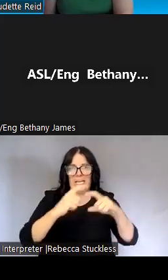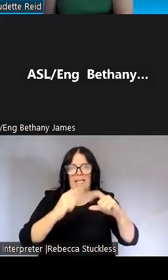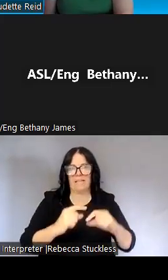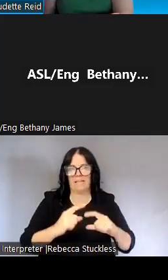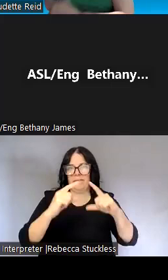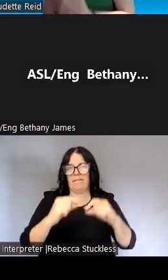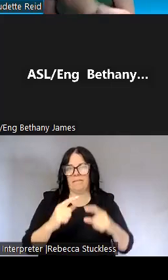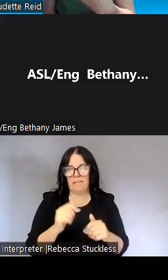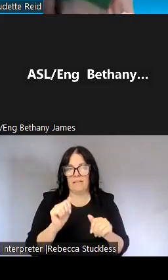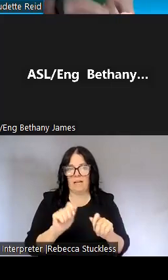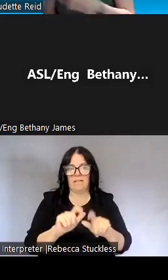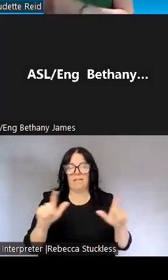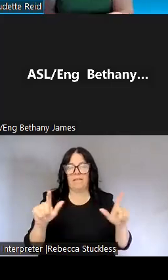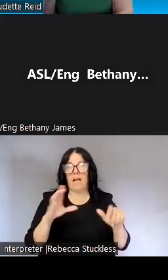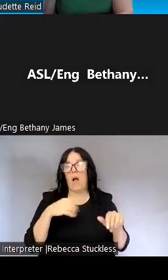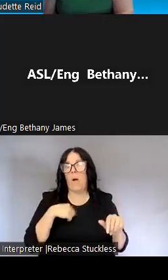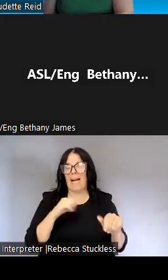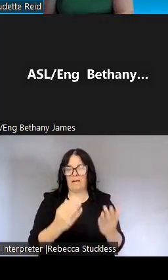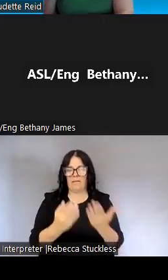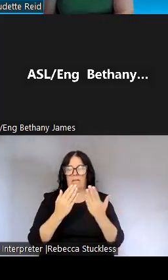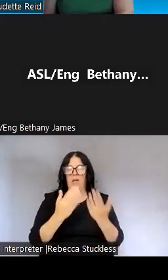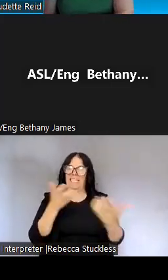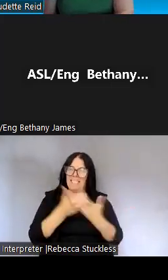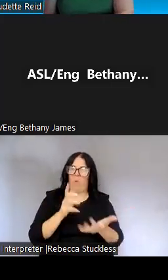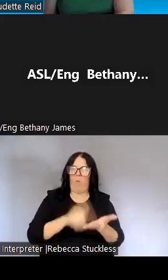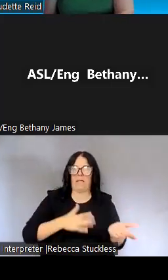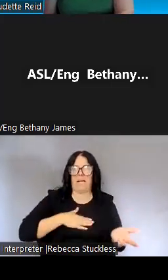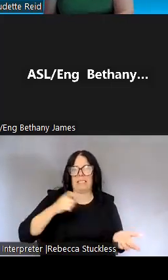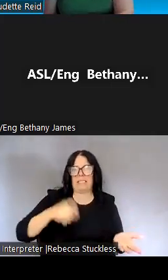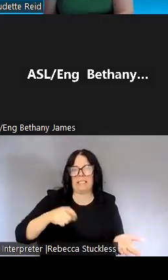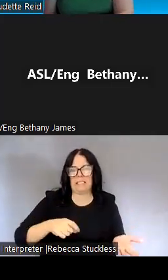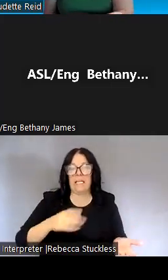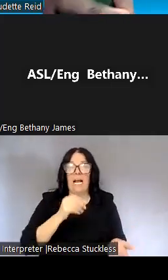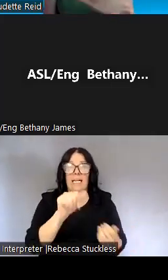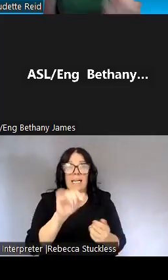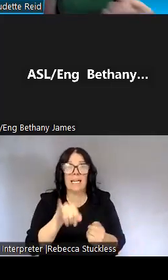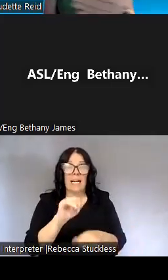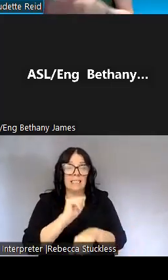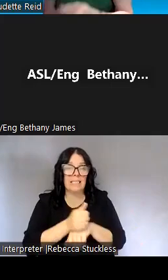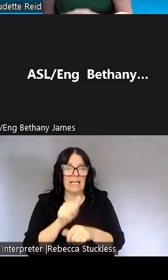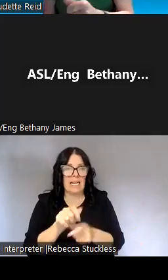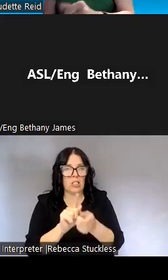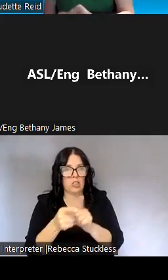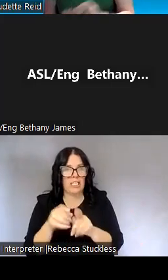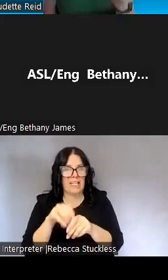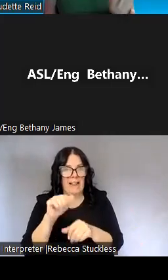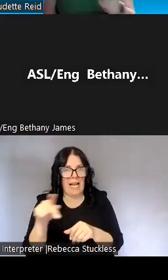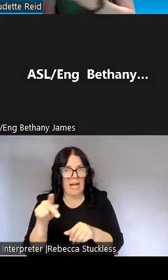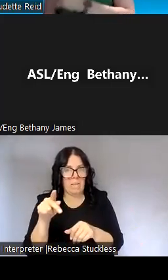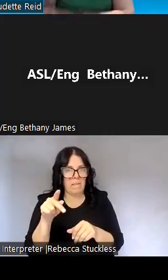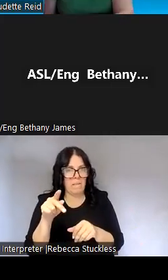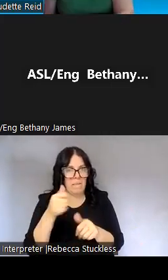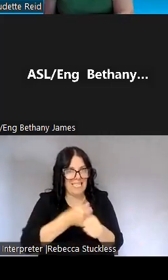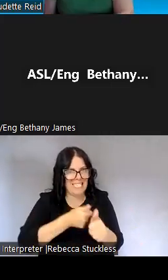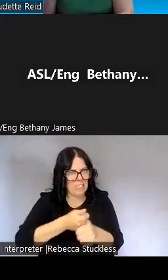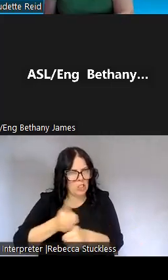see the way that you see best. And you can change those settings on an app by app basis in